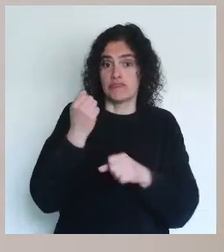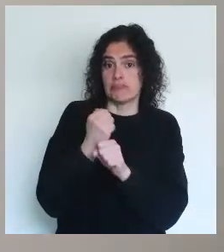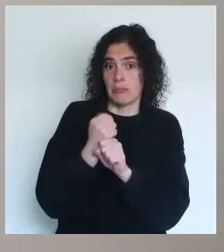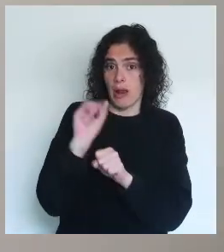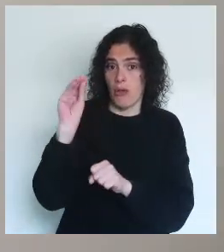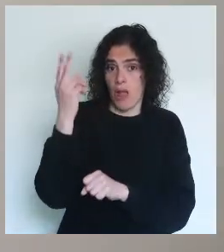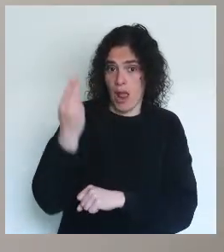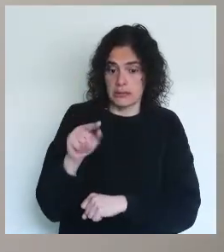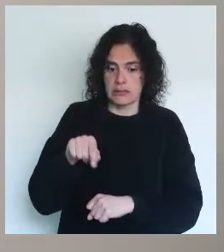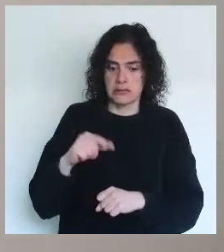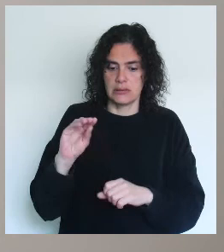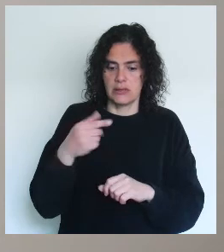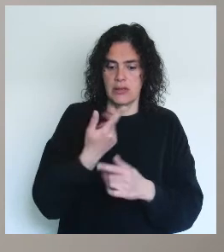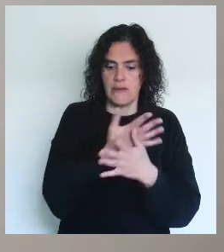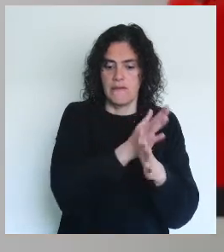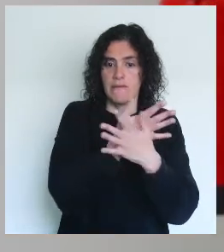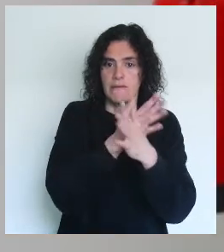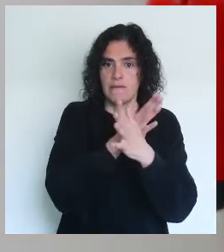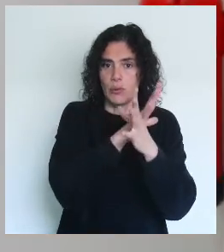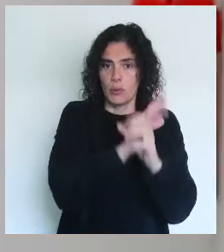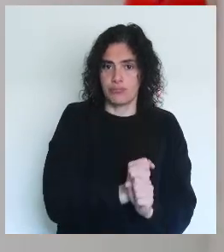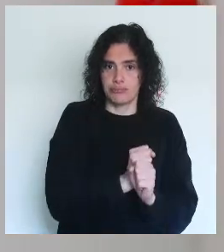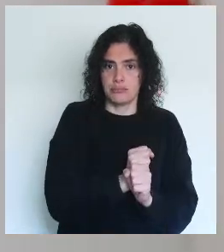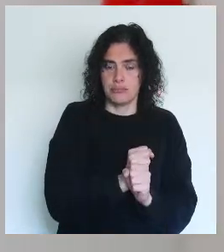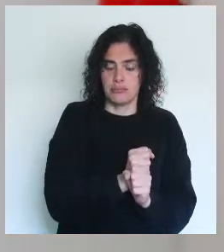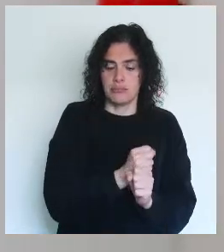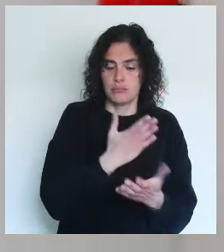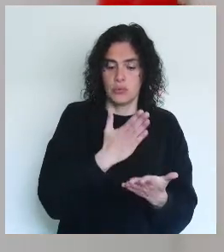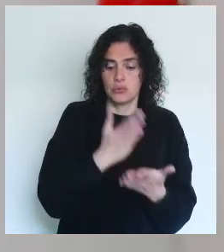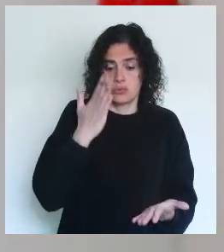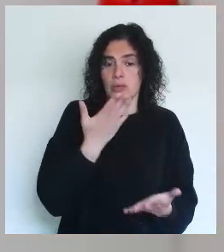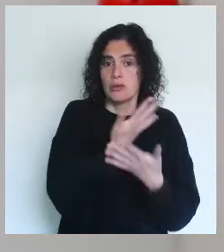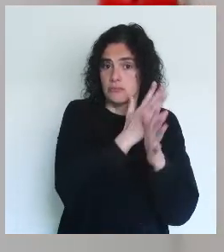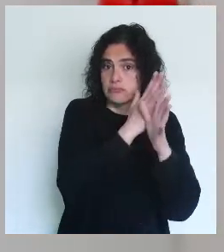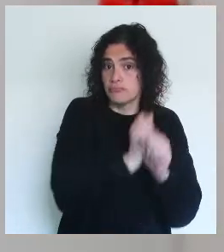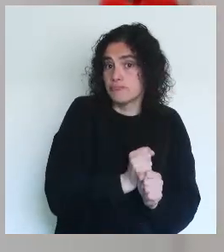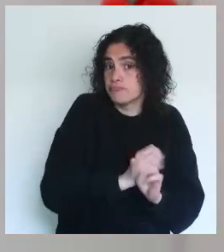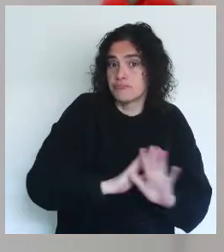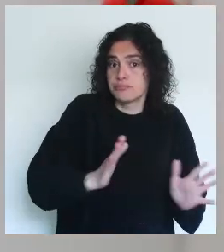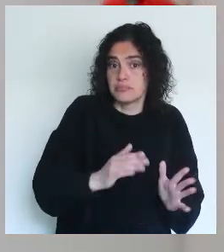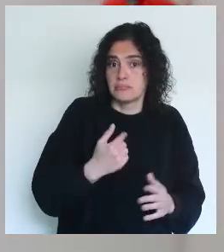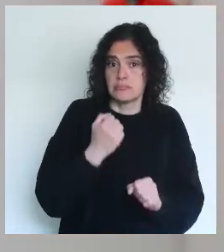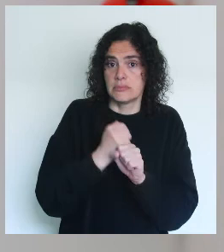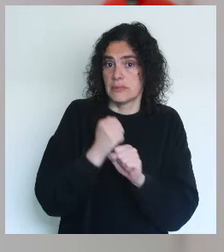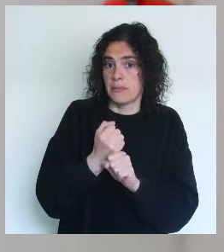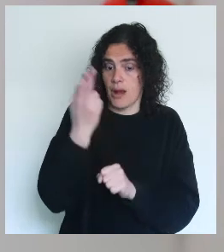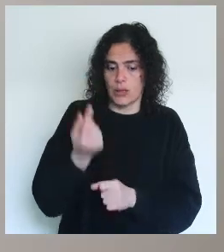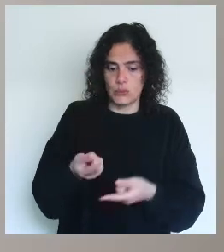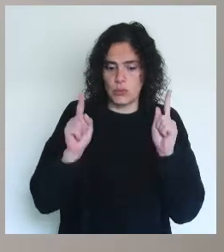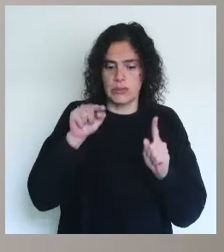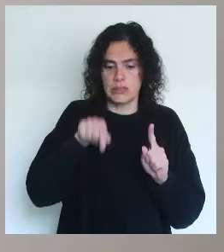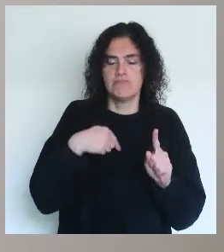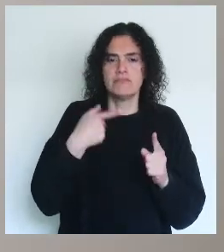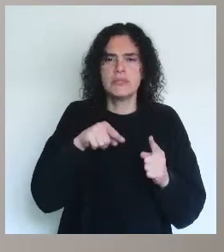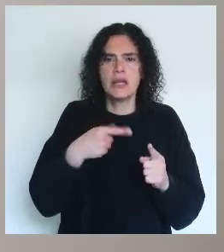work of art. The fire extinguisher is just a fire extinguisher and not a work of art.